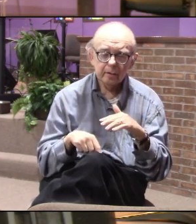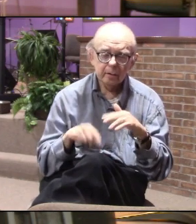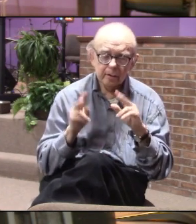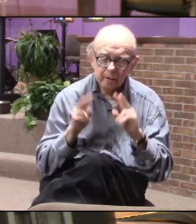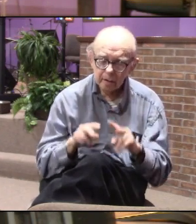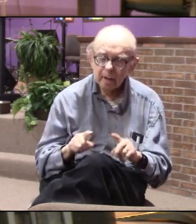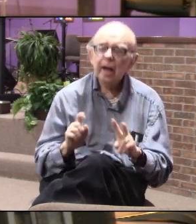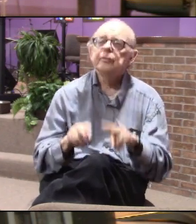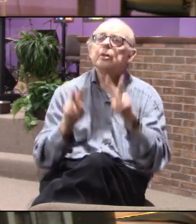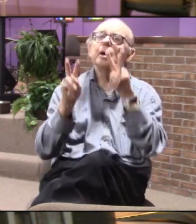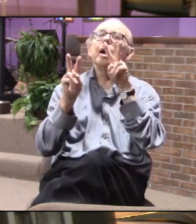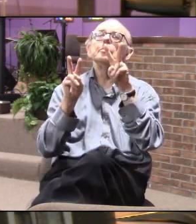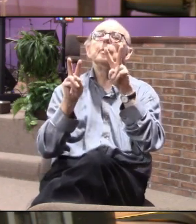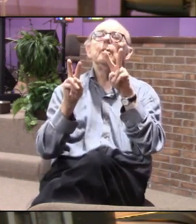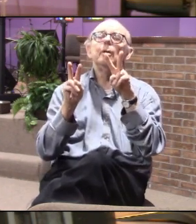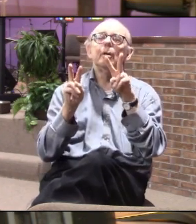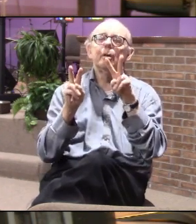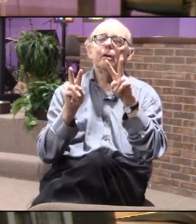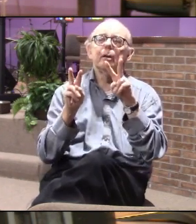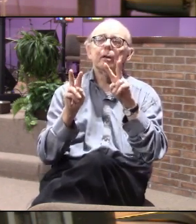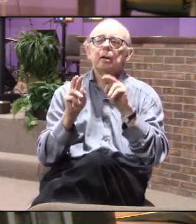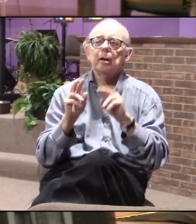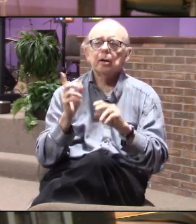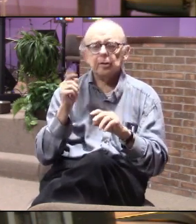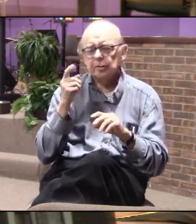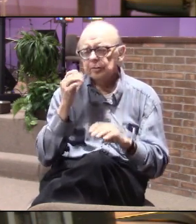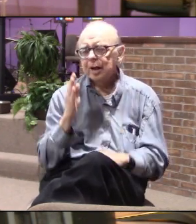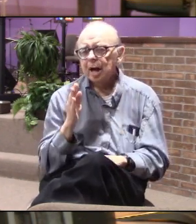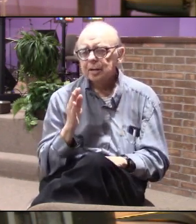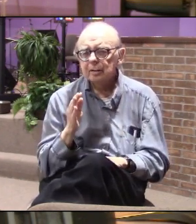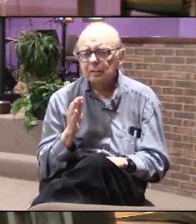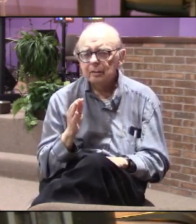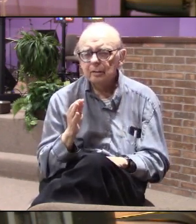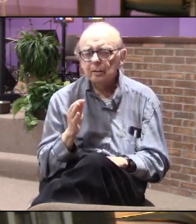got to look up to God.